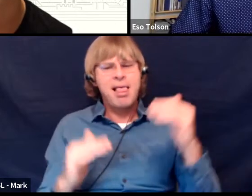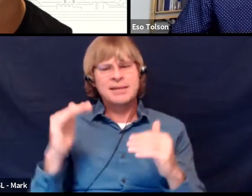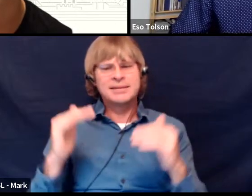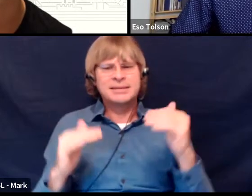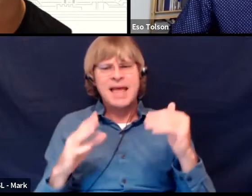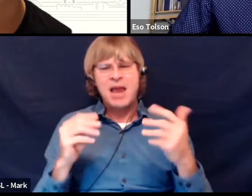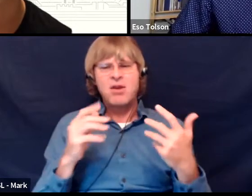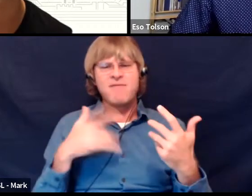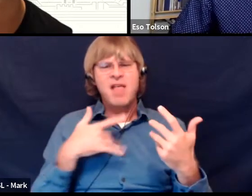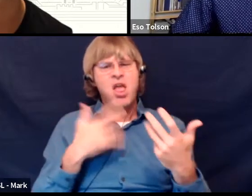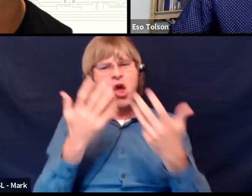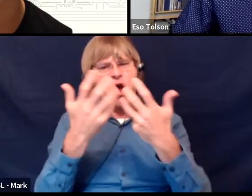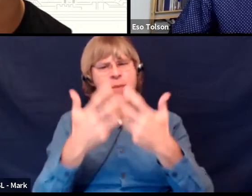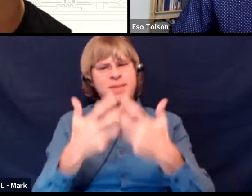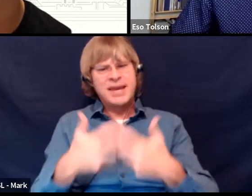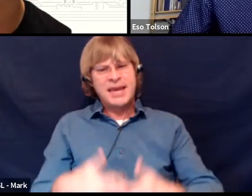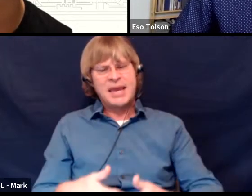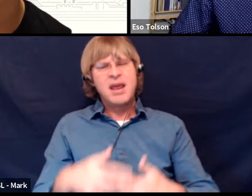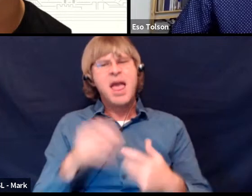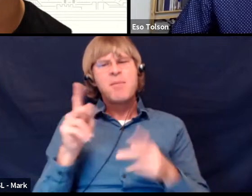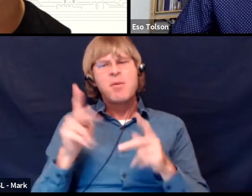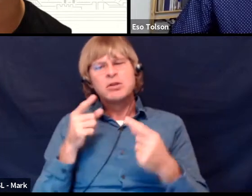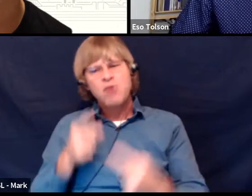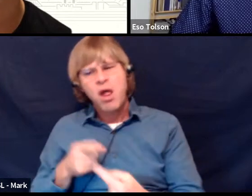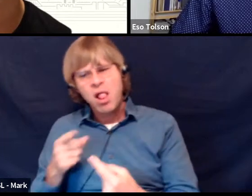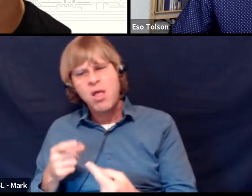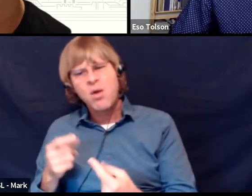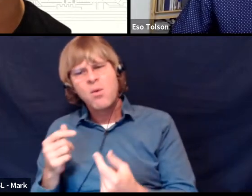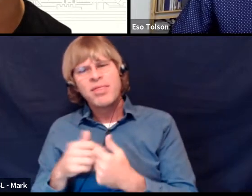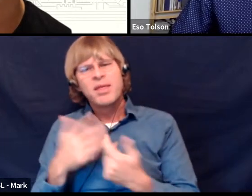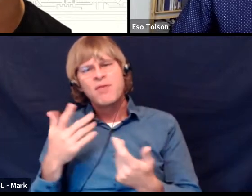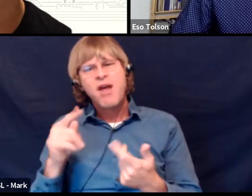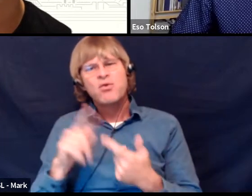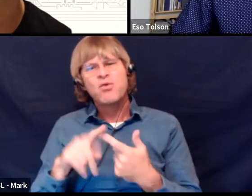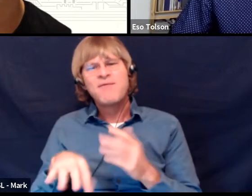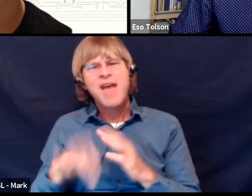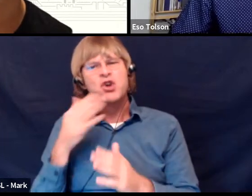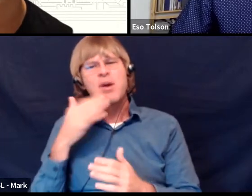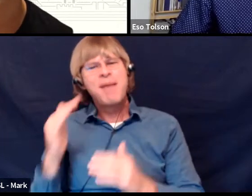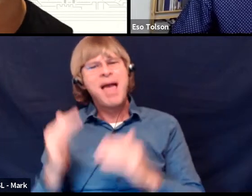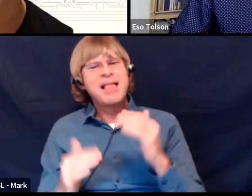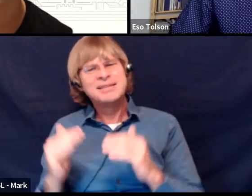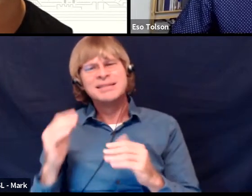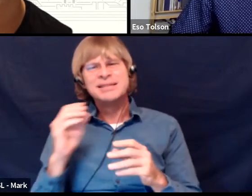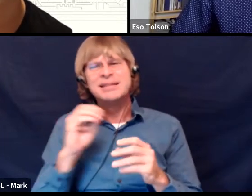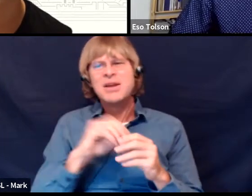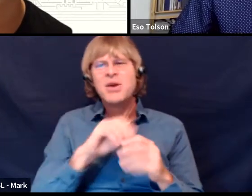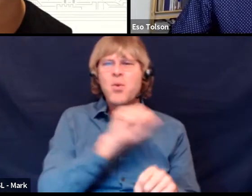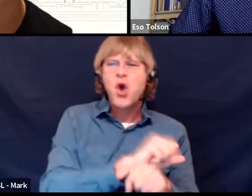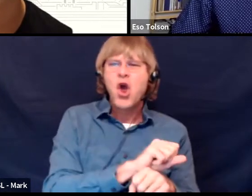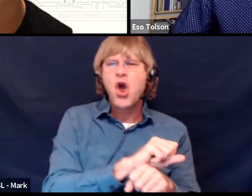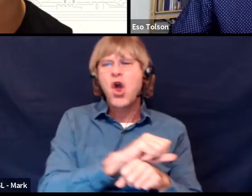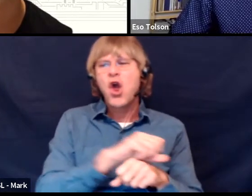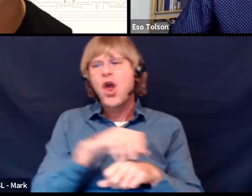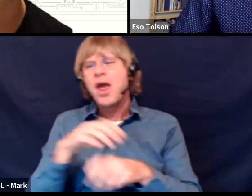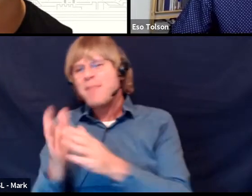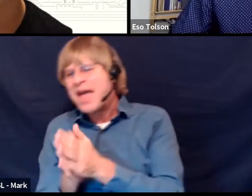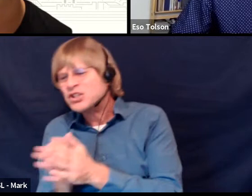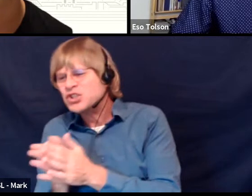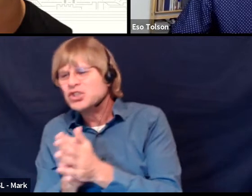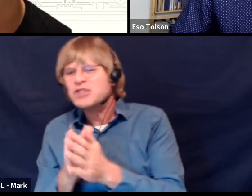and people, struggling with kind of trying to find that balance in work versus